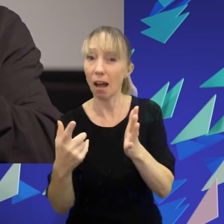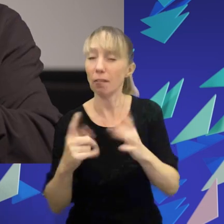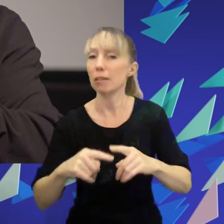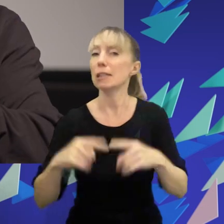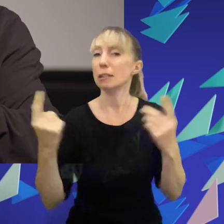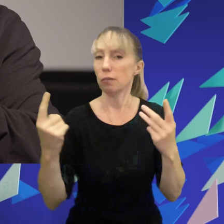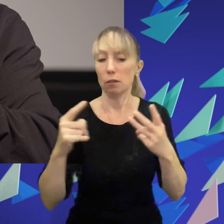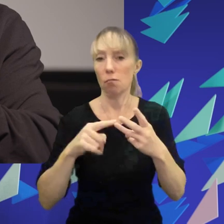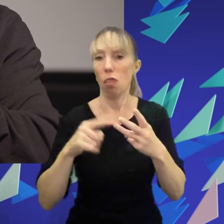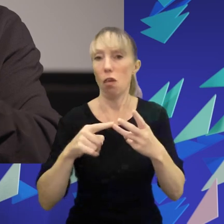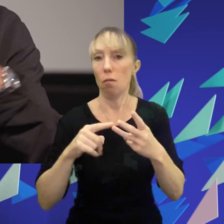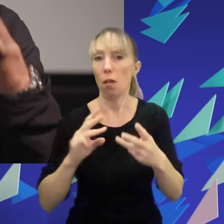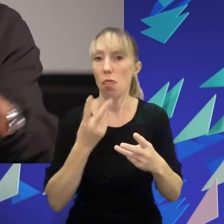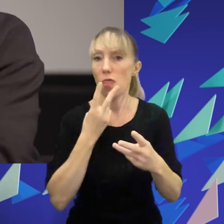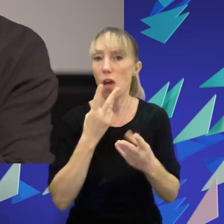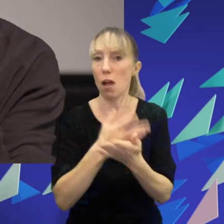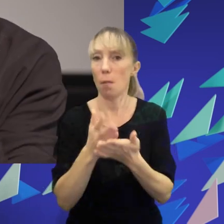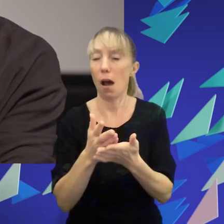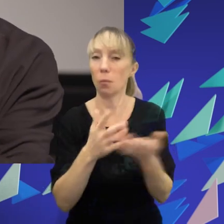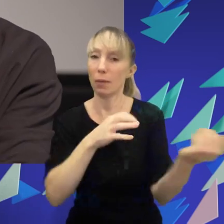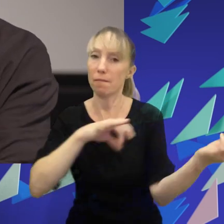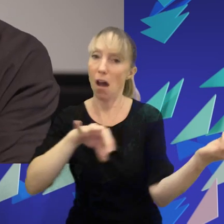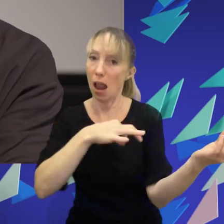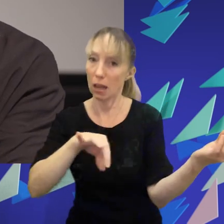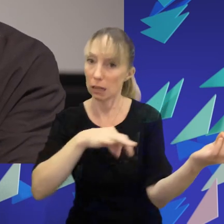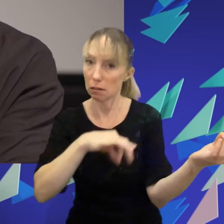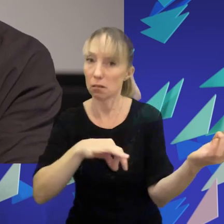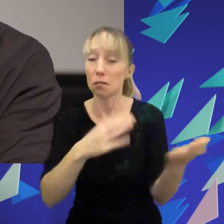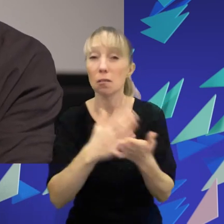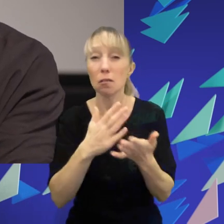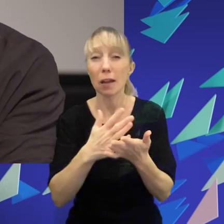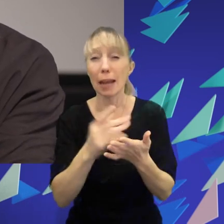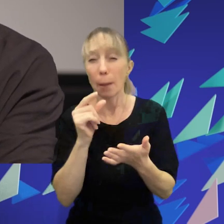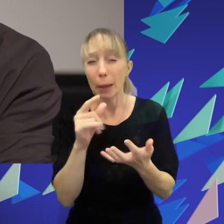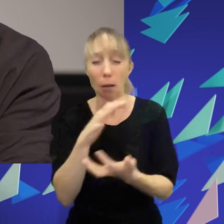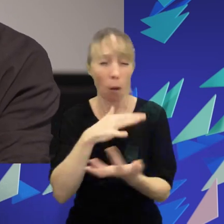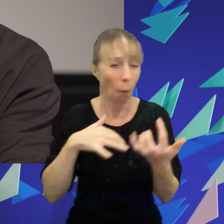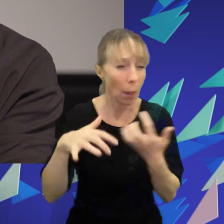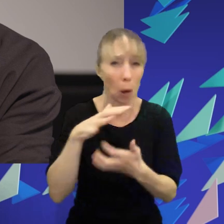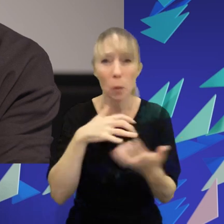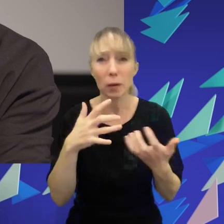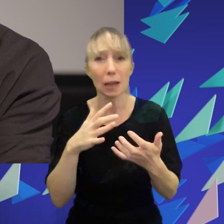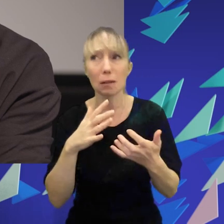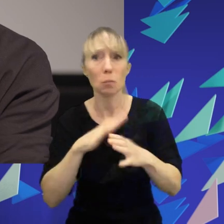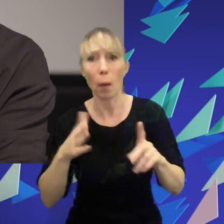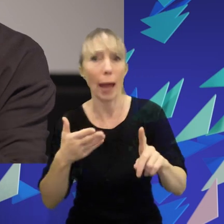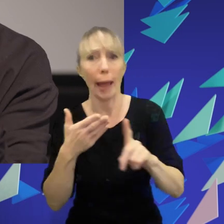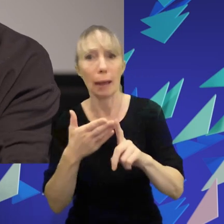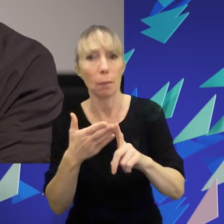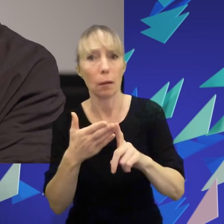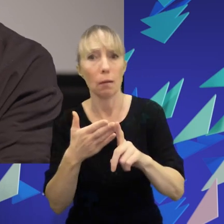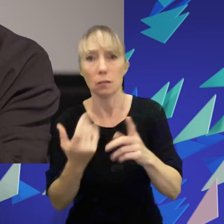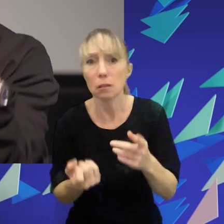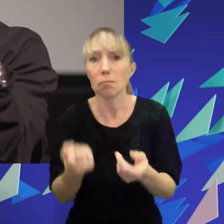and things. So it was it came in a way that was convoluted. You know, it was not planned that way. Actually,